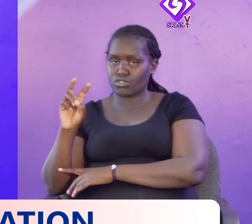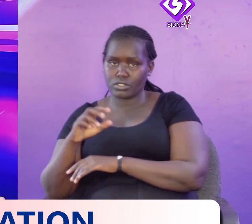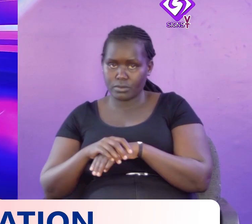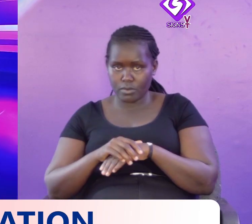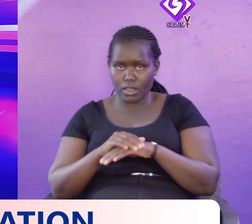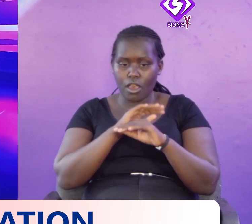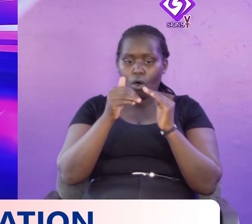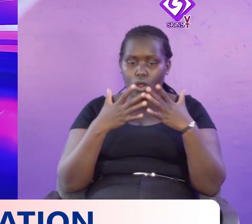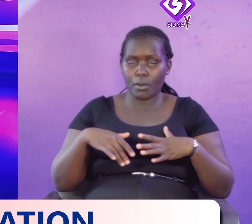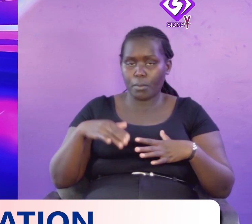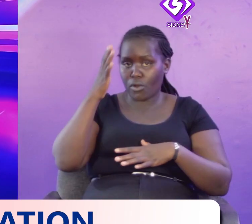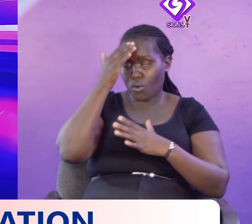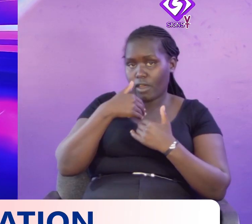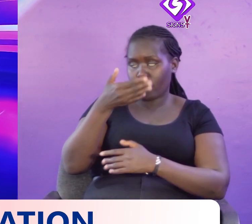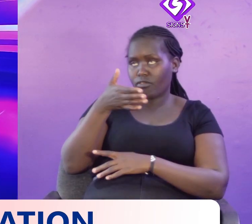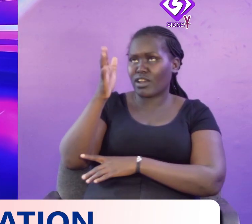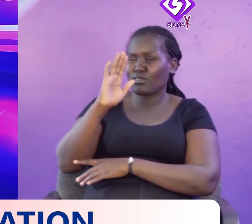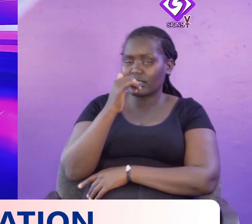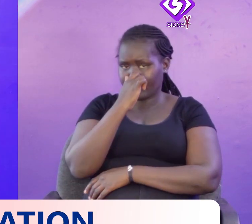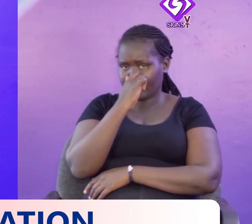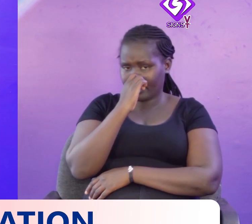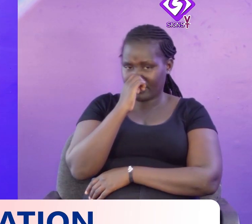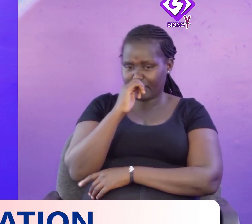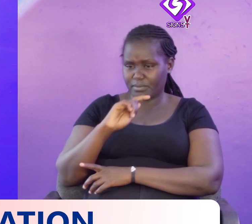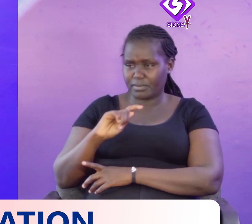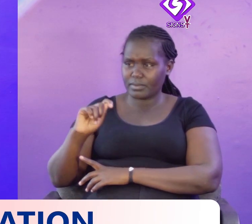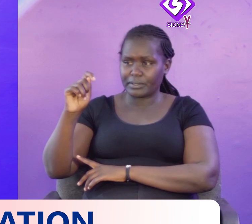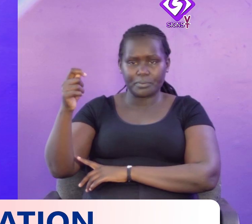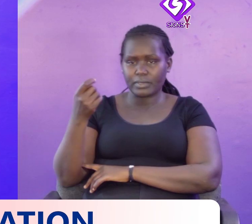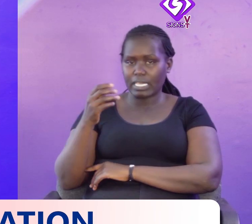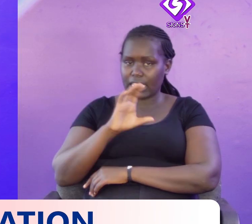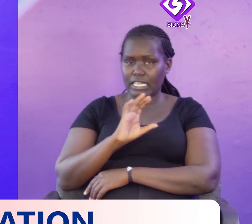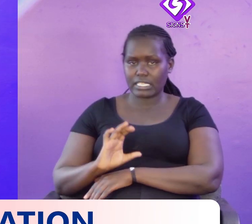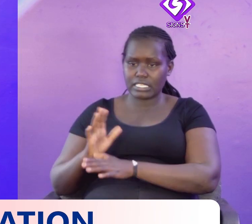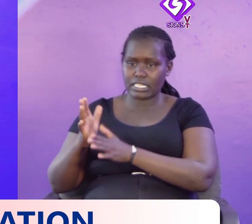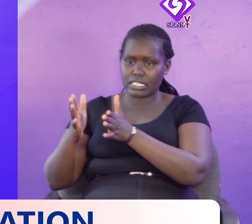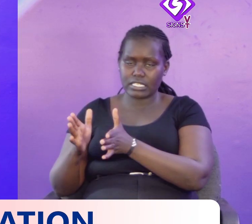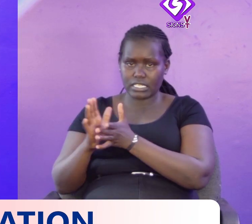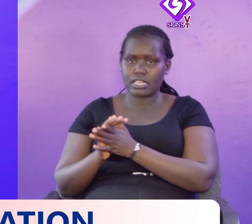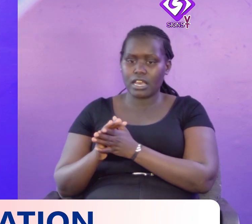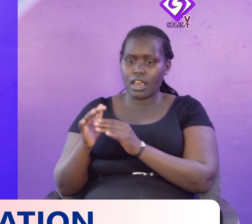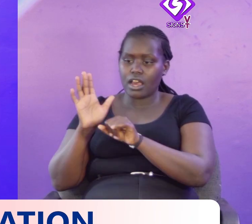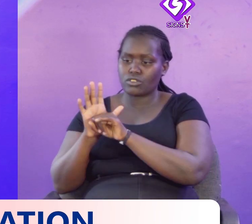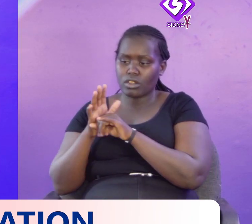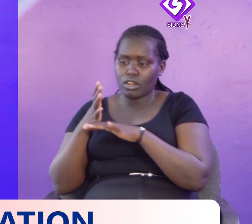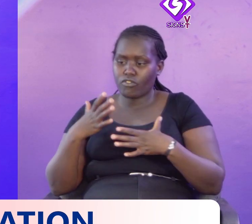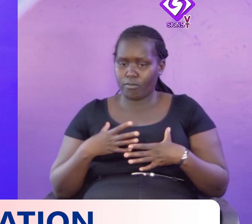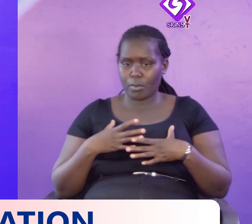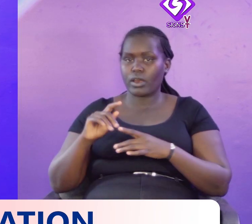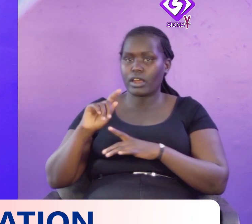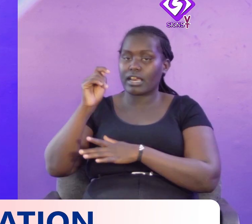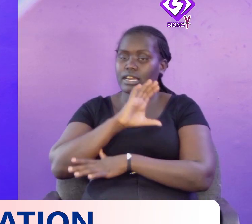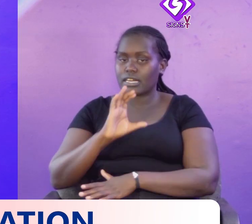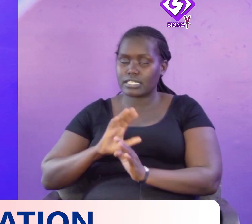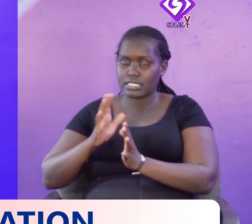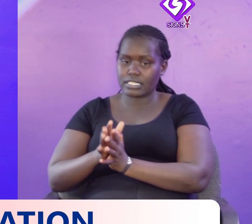God. Right. I always wonder. Kenya is very much Christian. A huge population is Christian. Is Christian. And that's why I asked you one